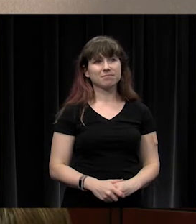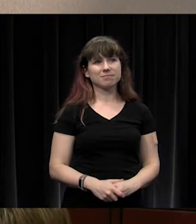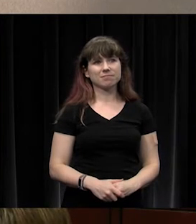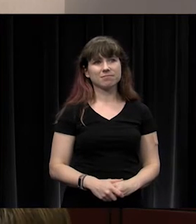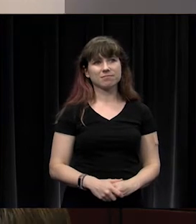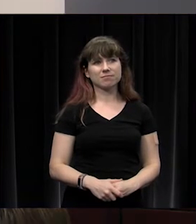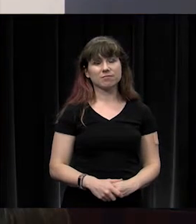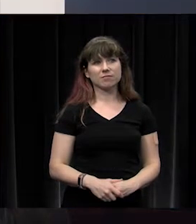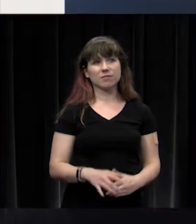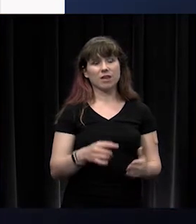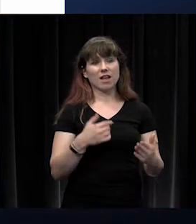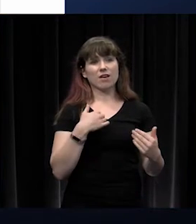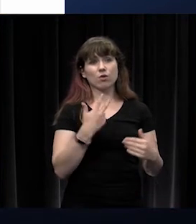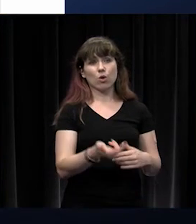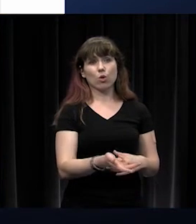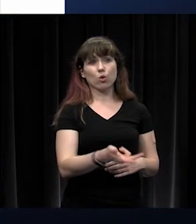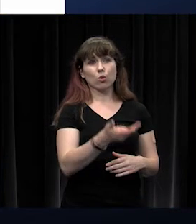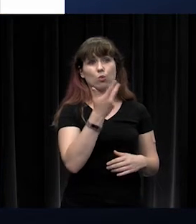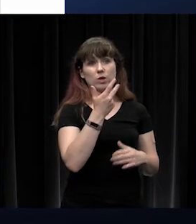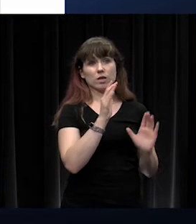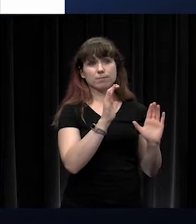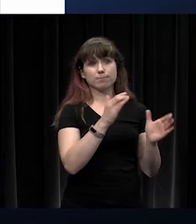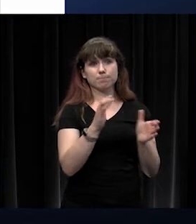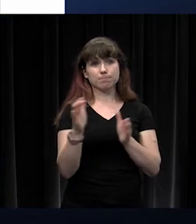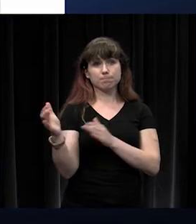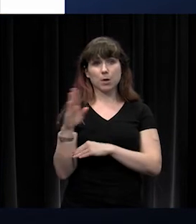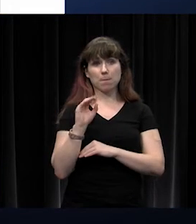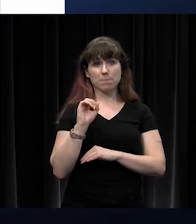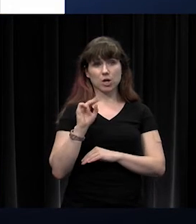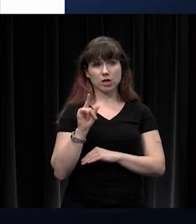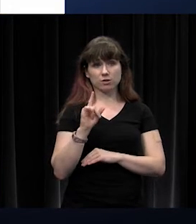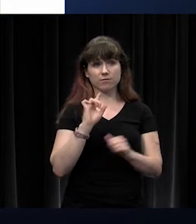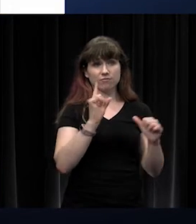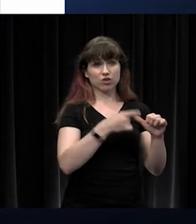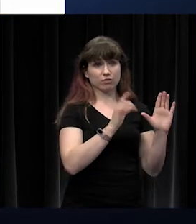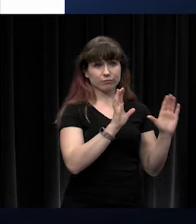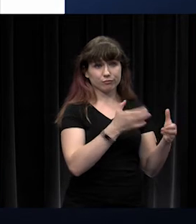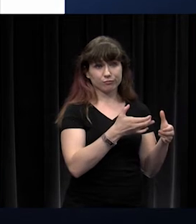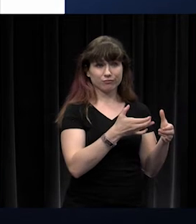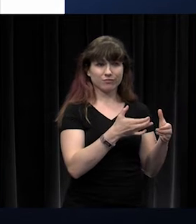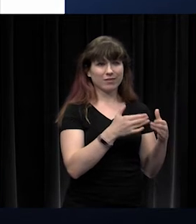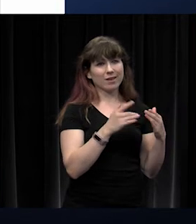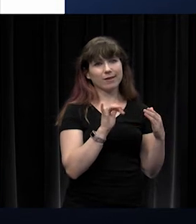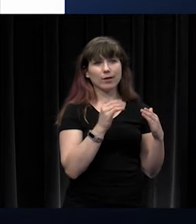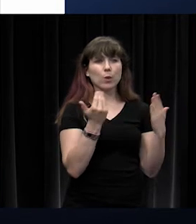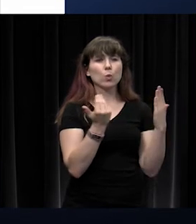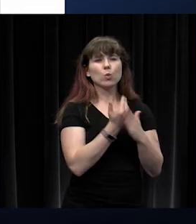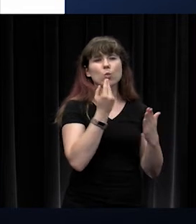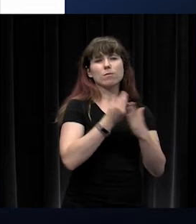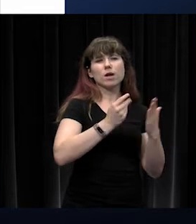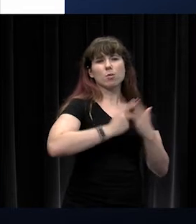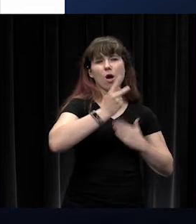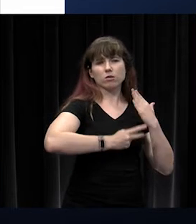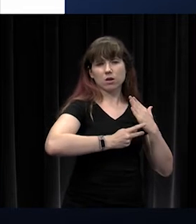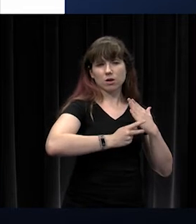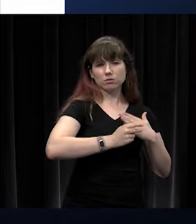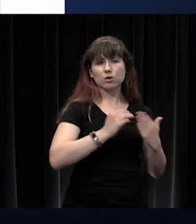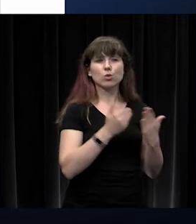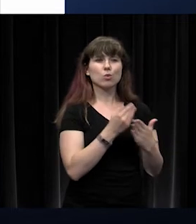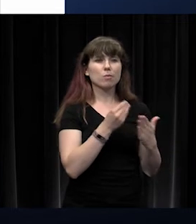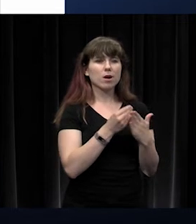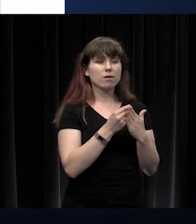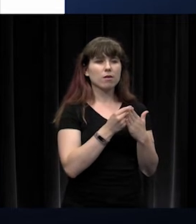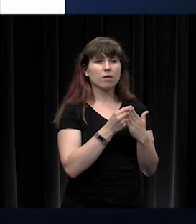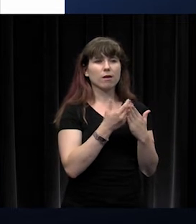before you authorizes three different series of bonds. The first series of bonds is related to, I would consider, the new money project. The new money project consists